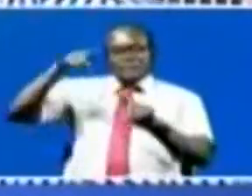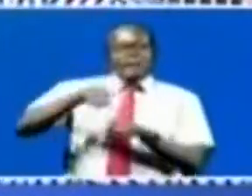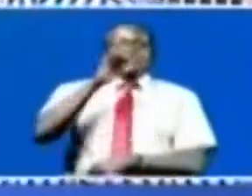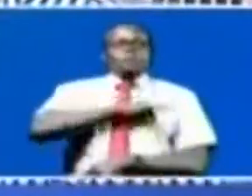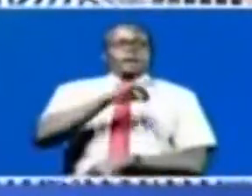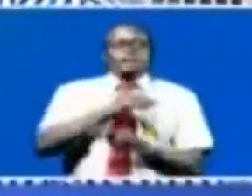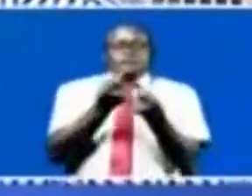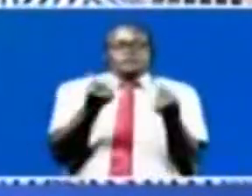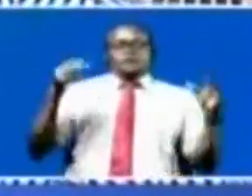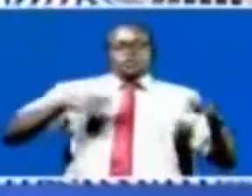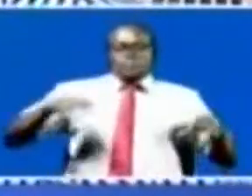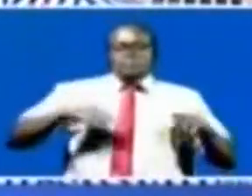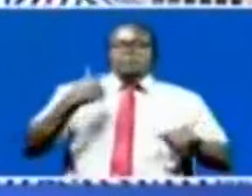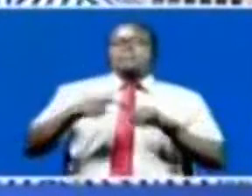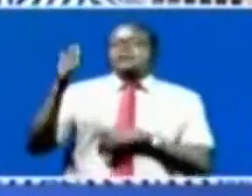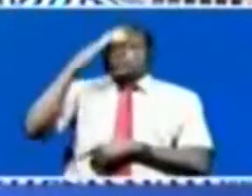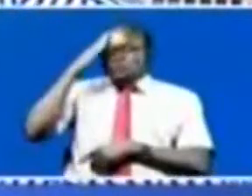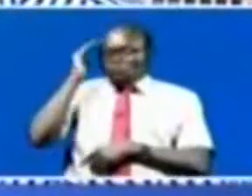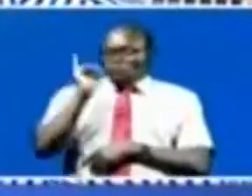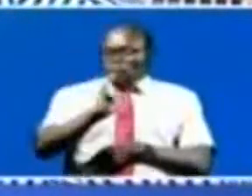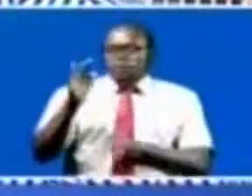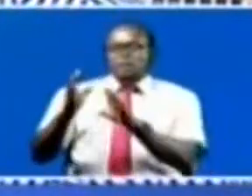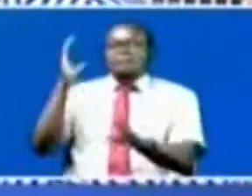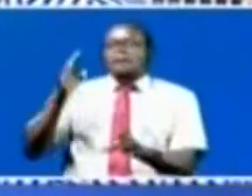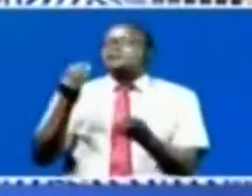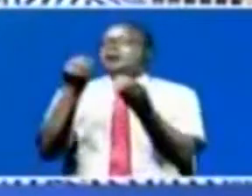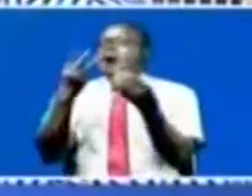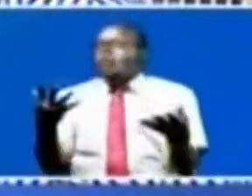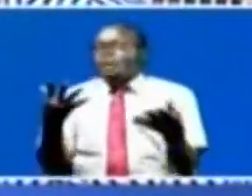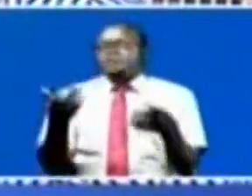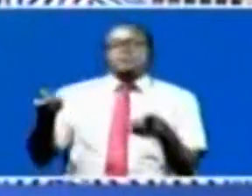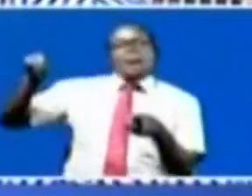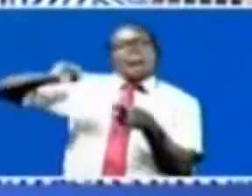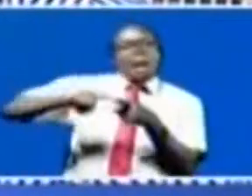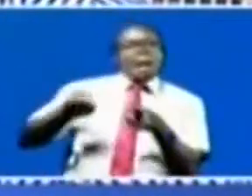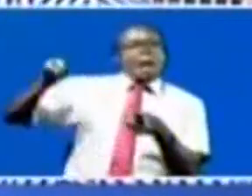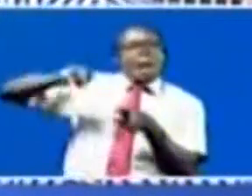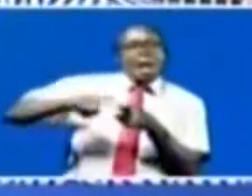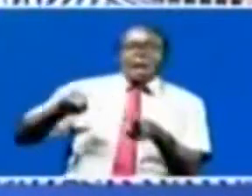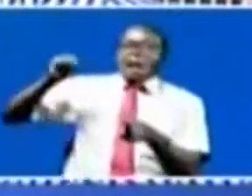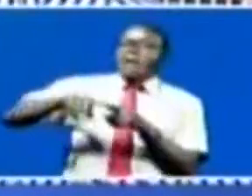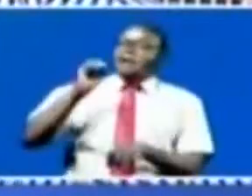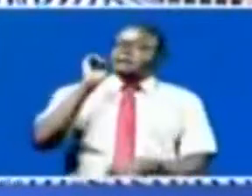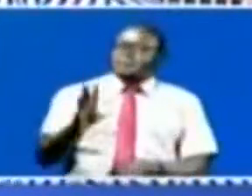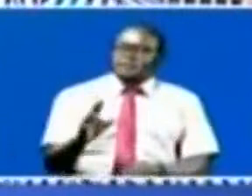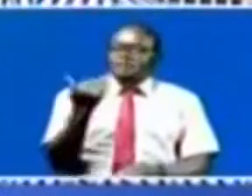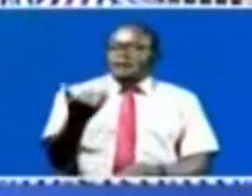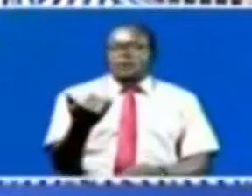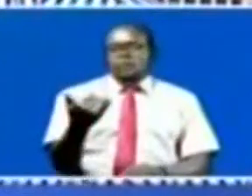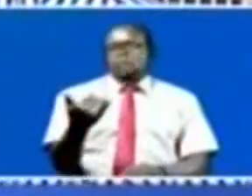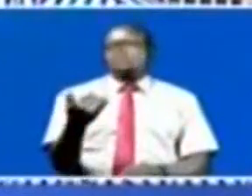na tunajua pia yale mabasi bei yake imeongezwa maradufu mara tatu, kwa hivyo kuna wale